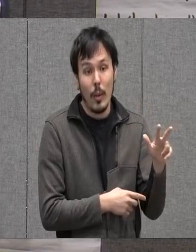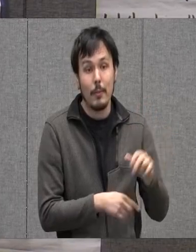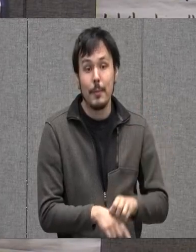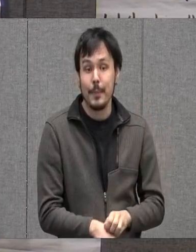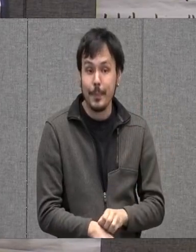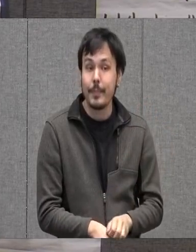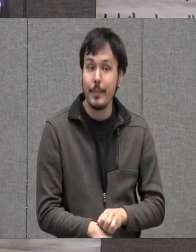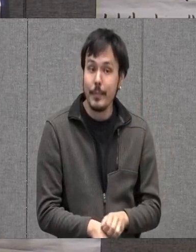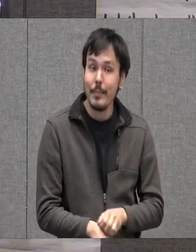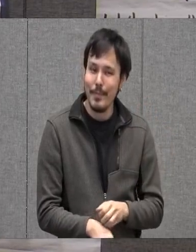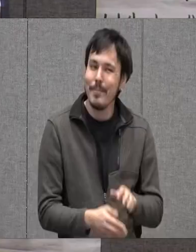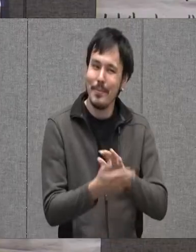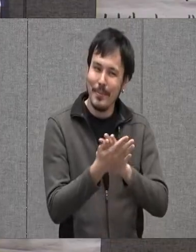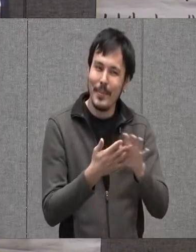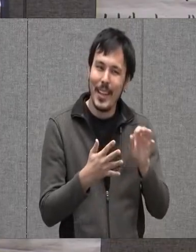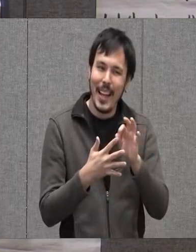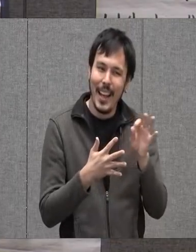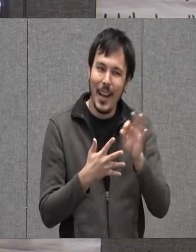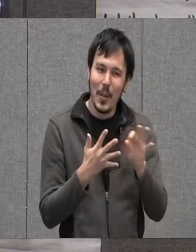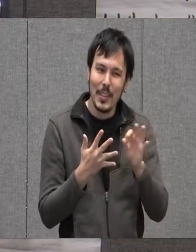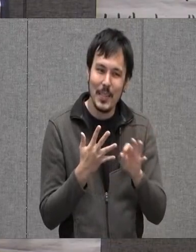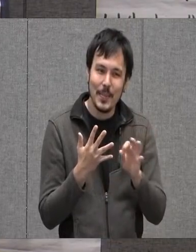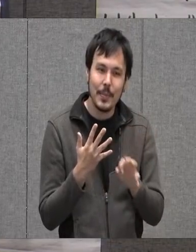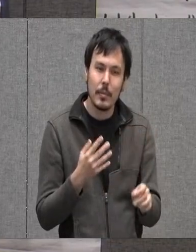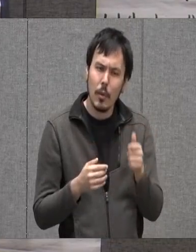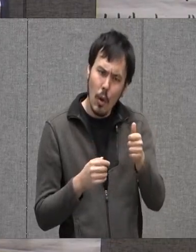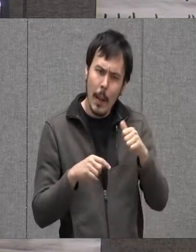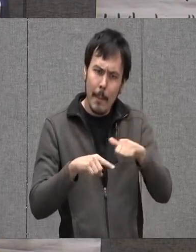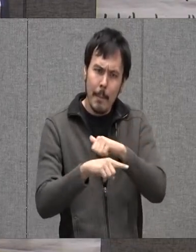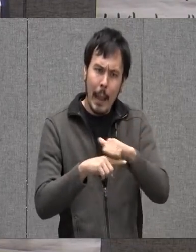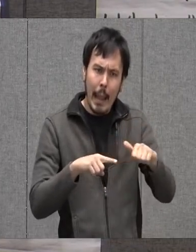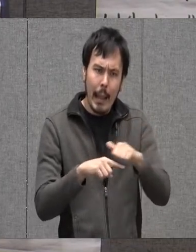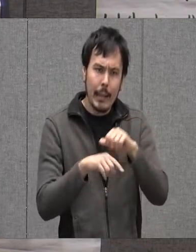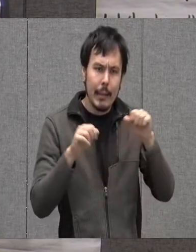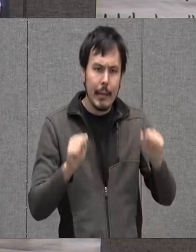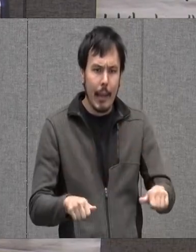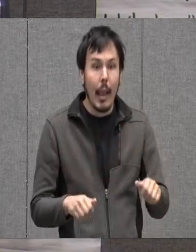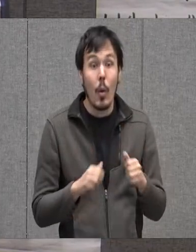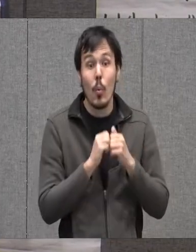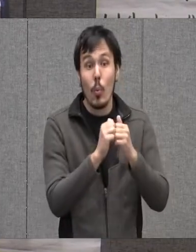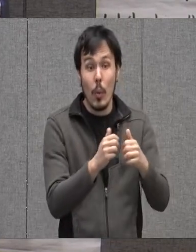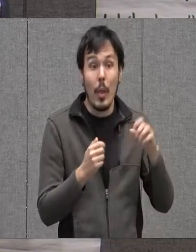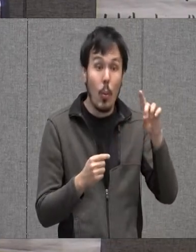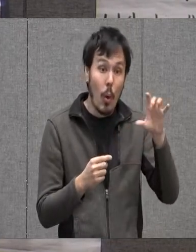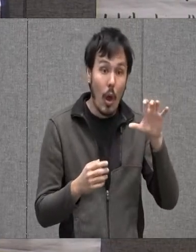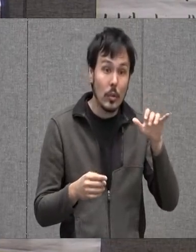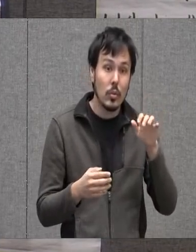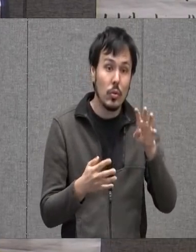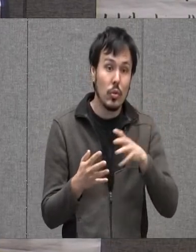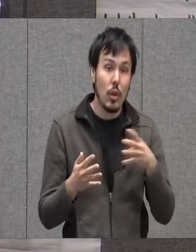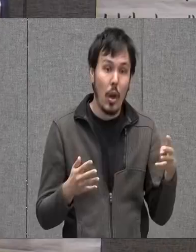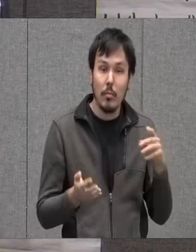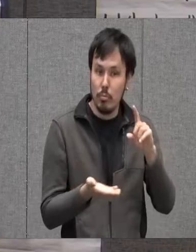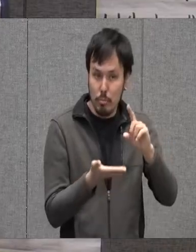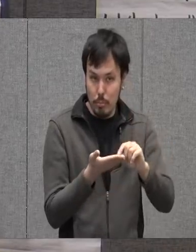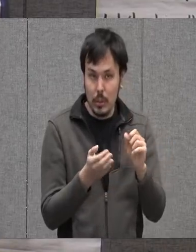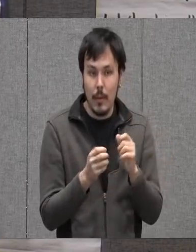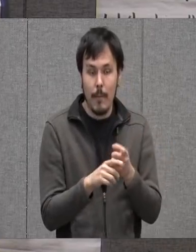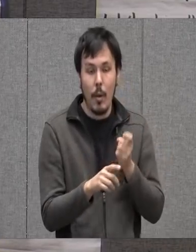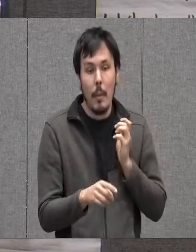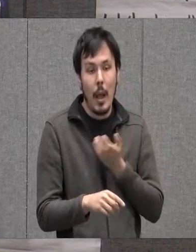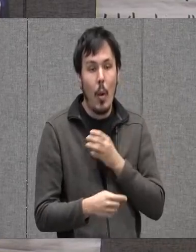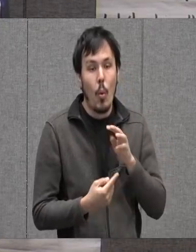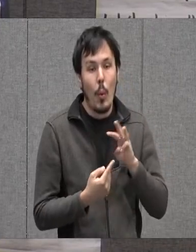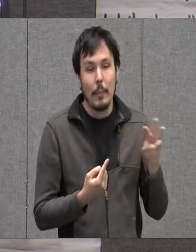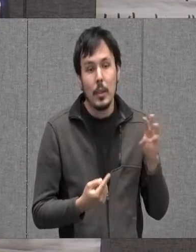33. Nice counting. So you can practice doing this with a hundreds chart if you print one off our website, or you